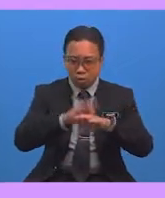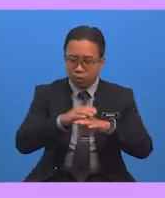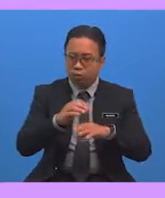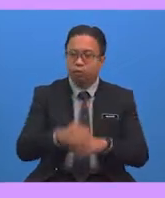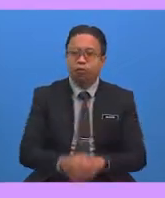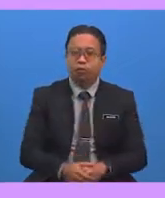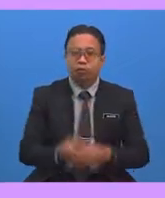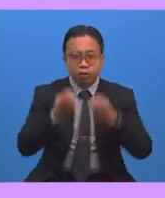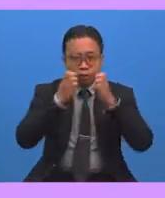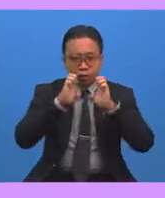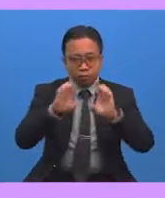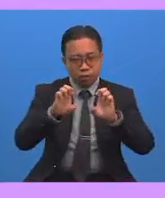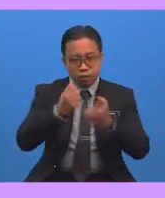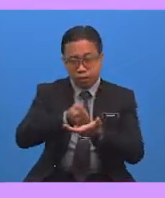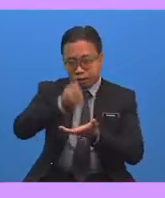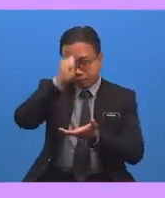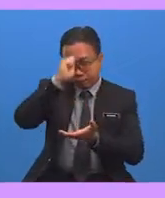academic excellence.